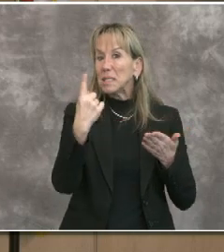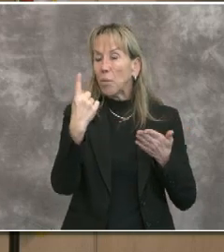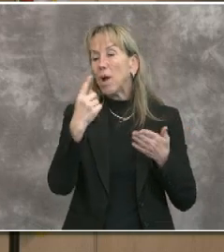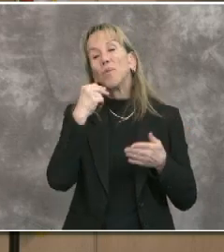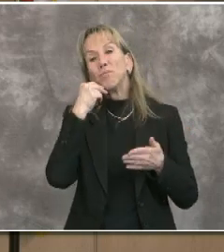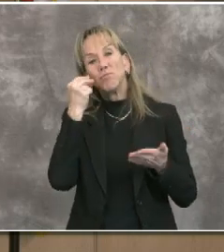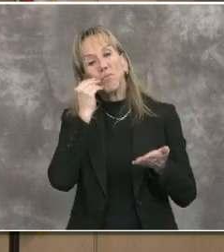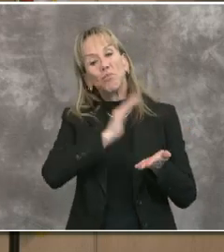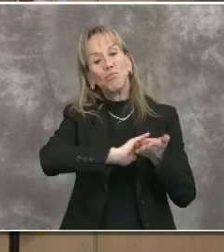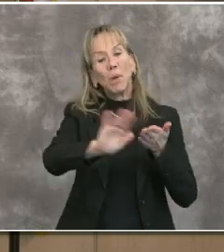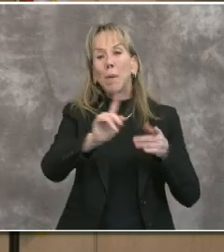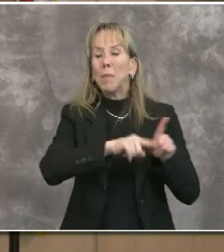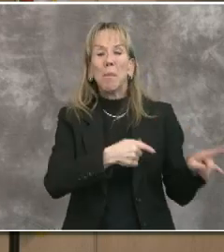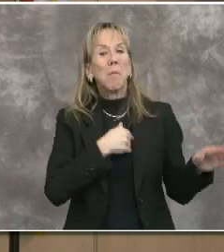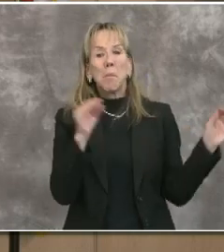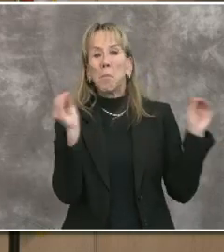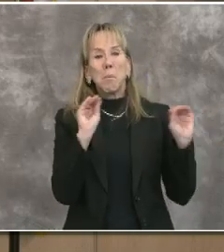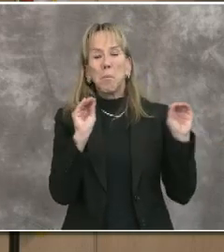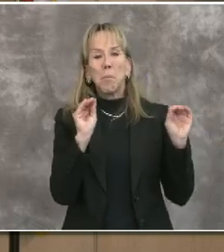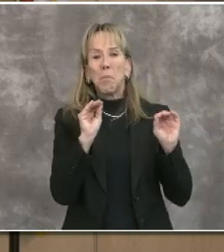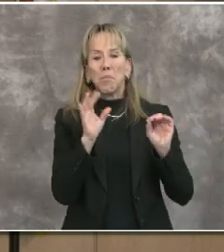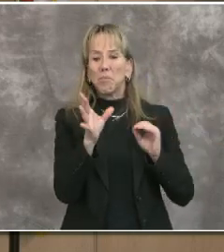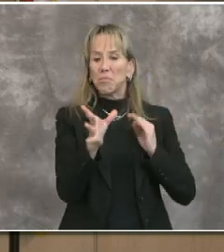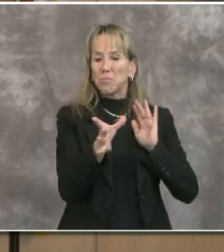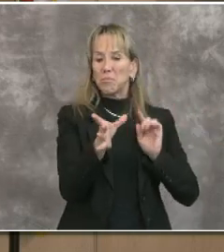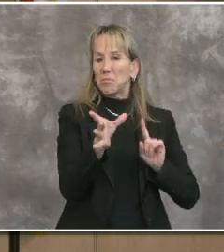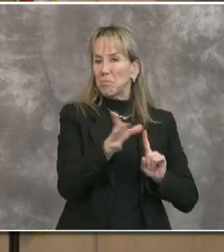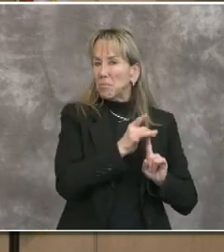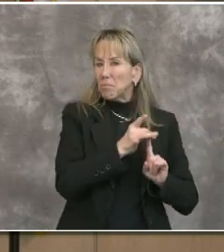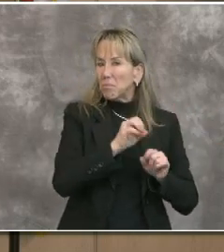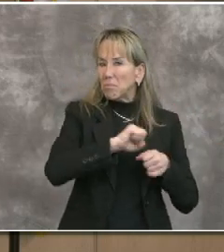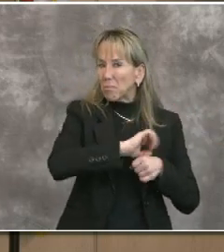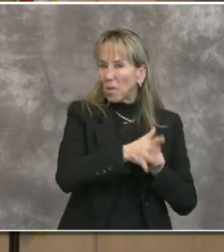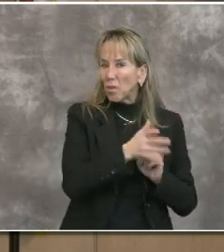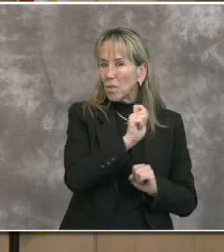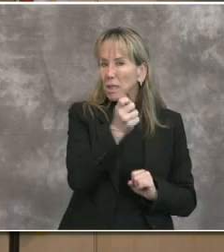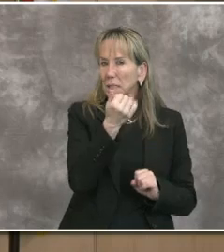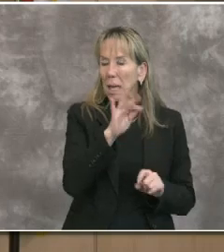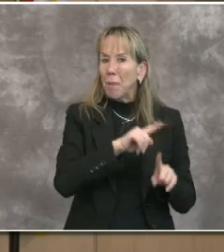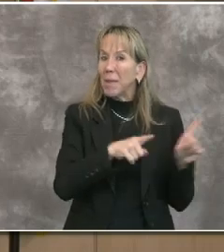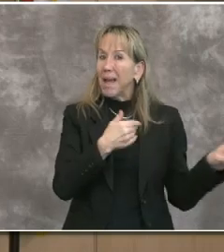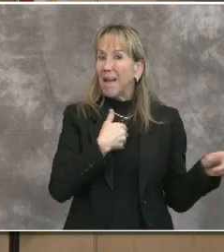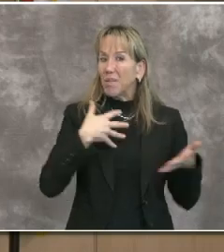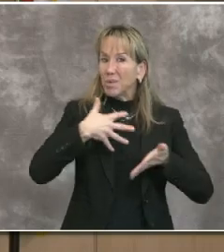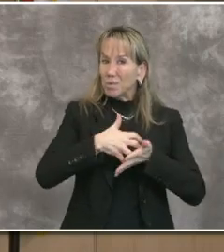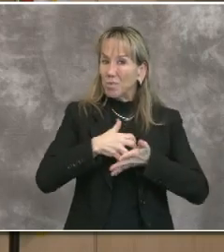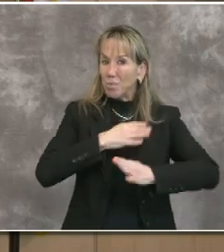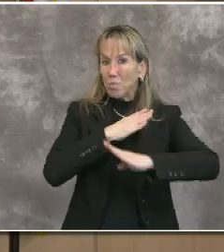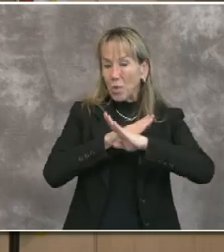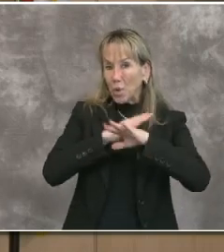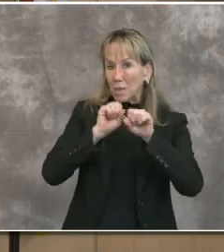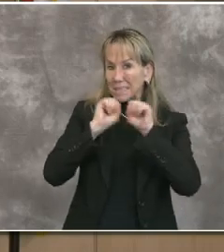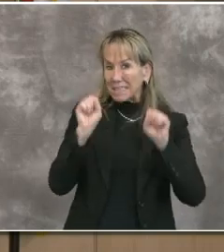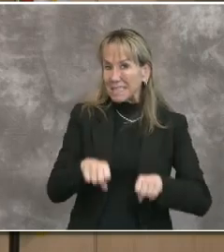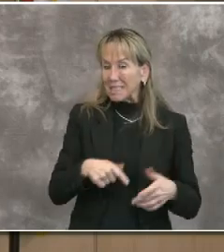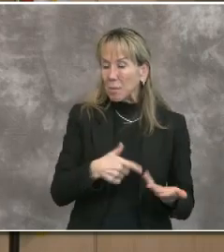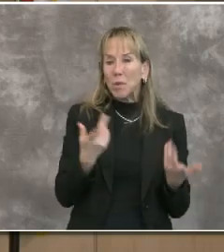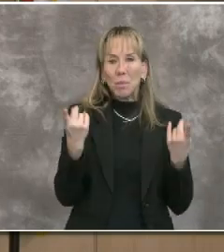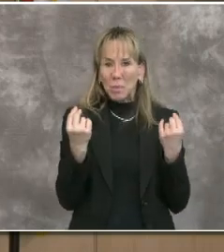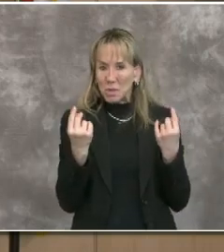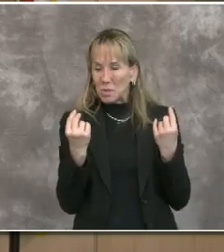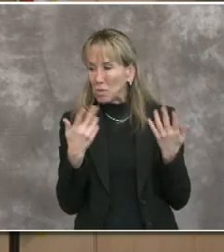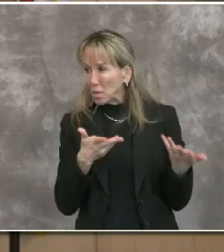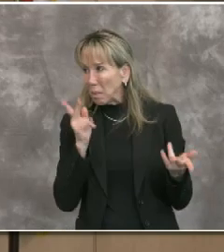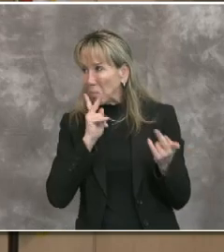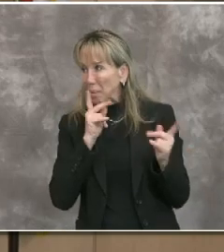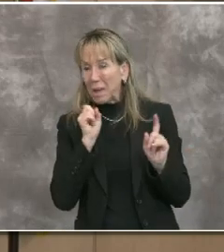but may have a compromised immune system? Are hospitals being directed to refer individuals to the convention center? And if so, how has the county